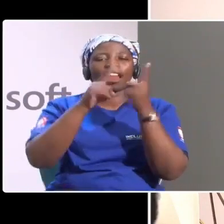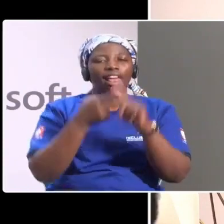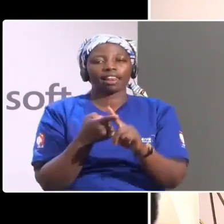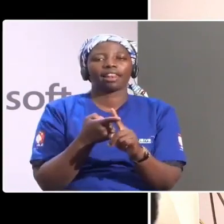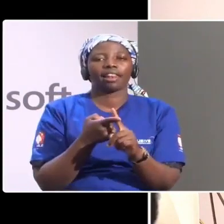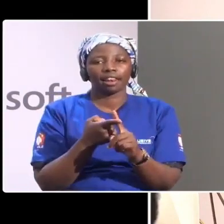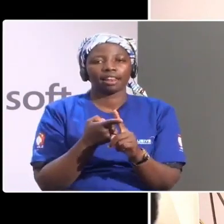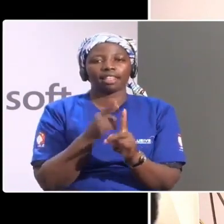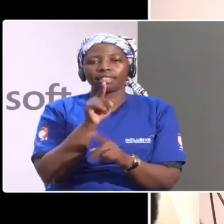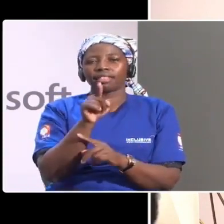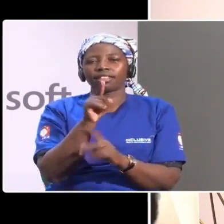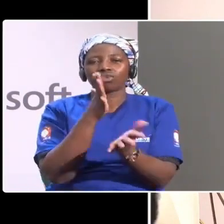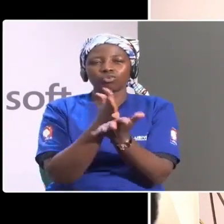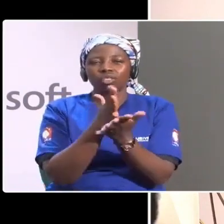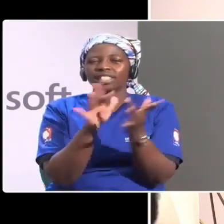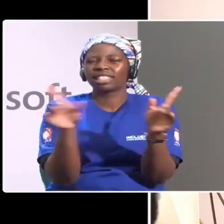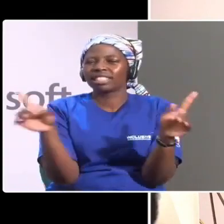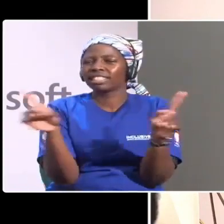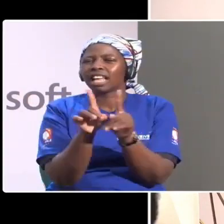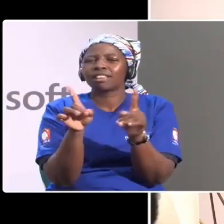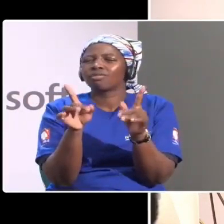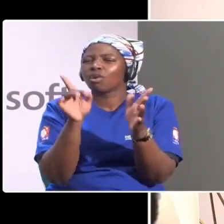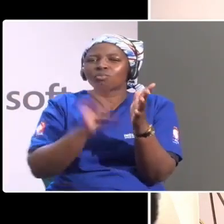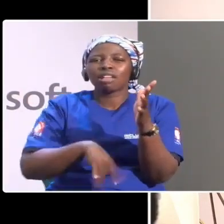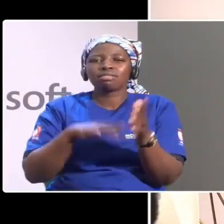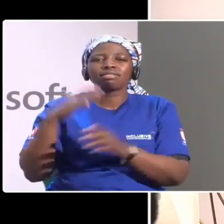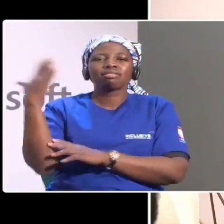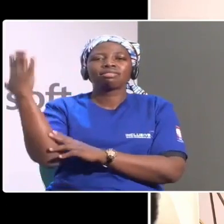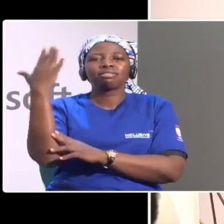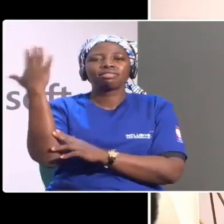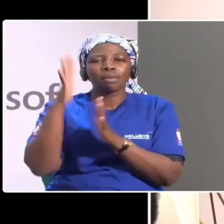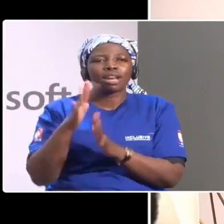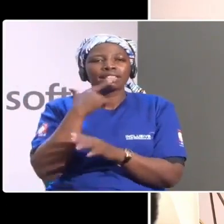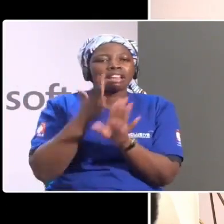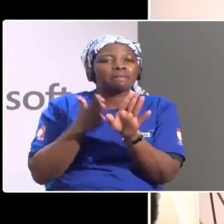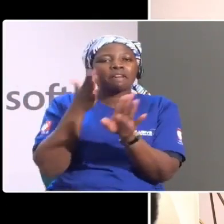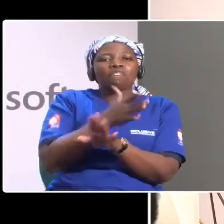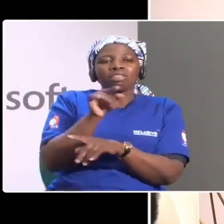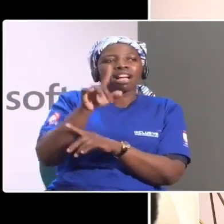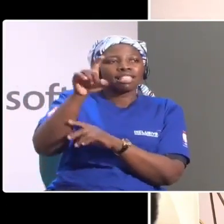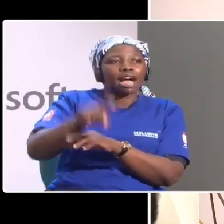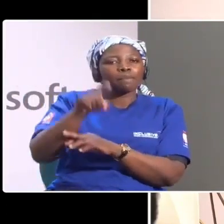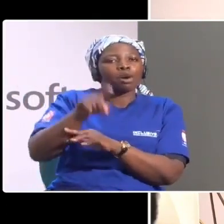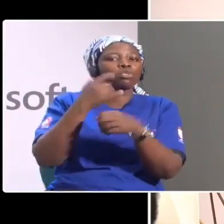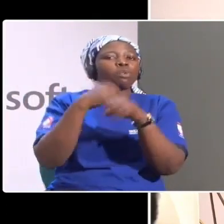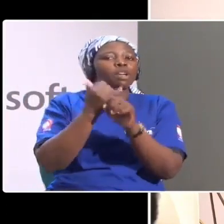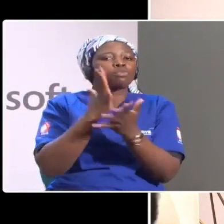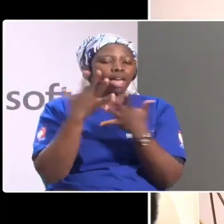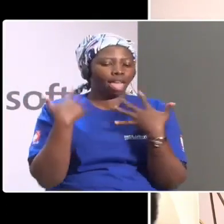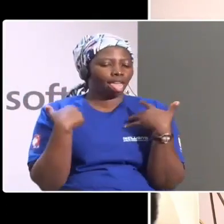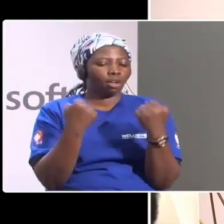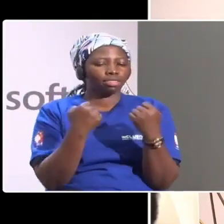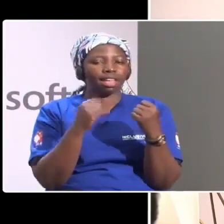are actually, like our moderator said earlier on, they are supposed to ensure health